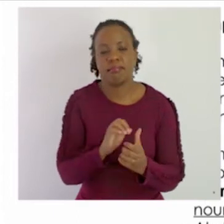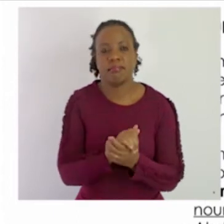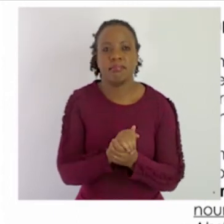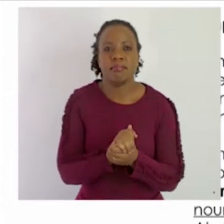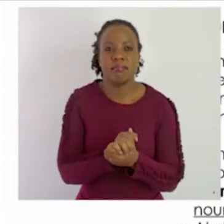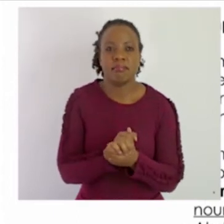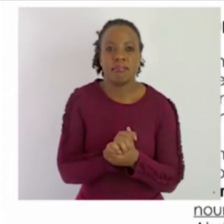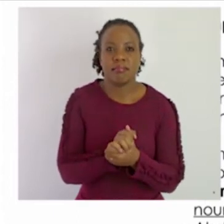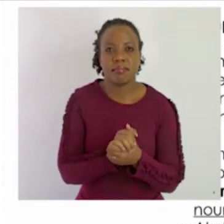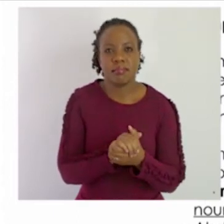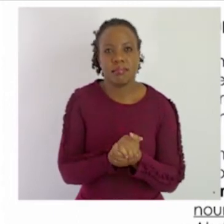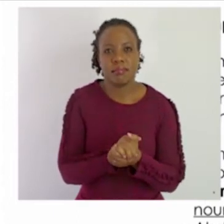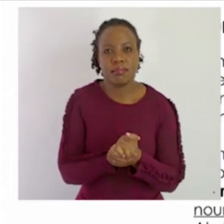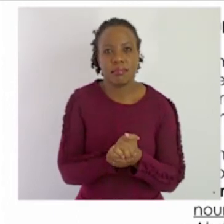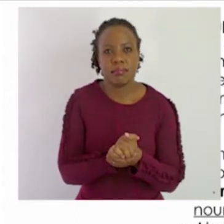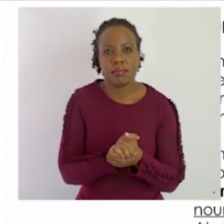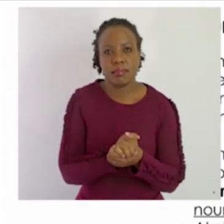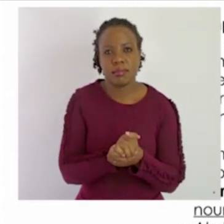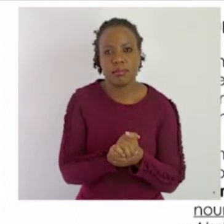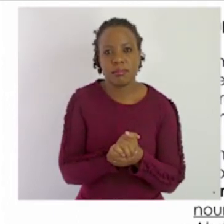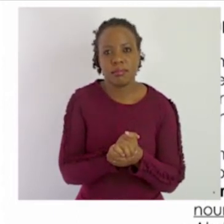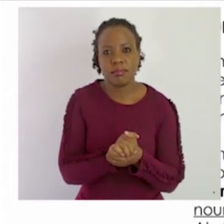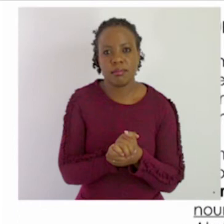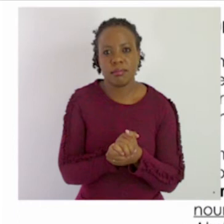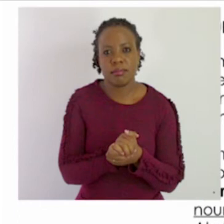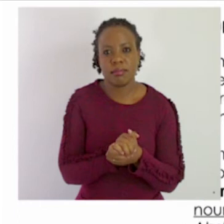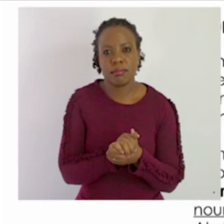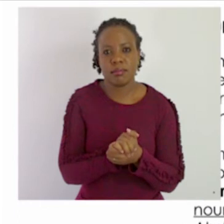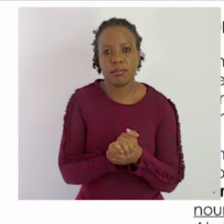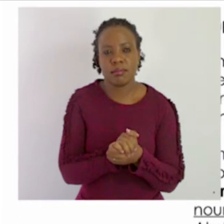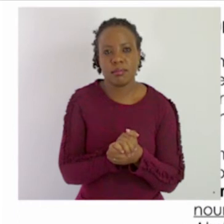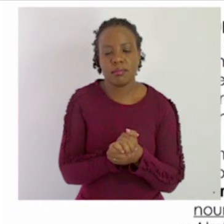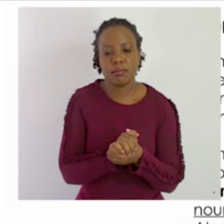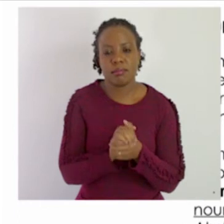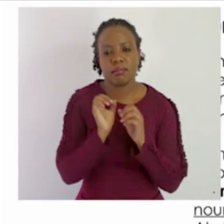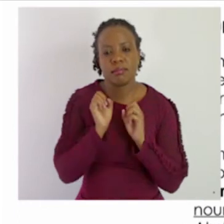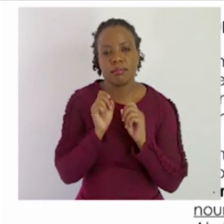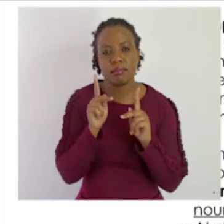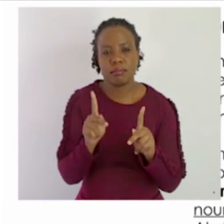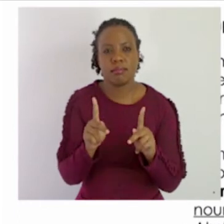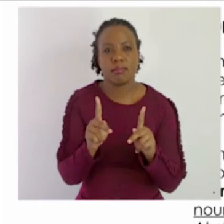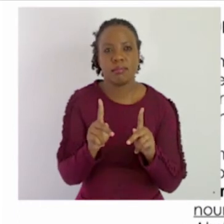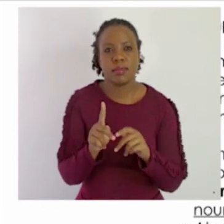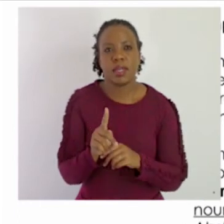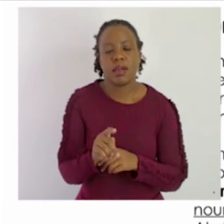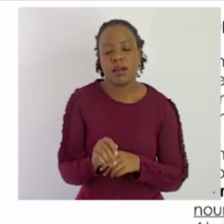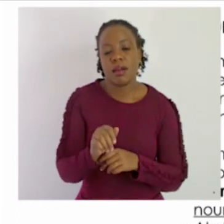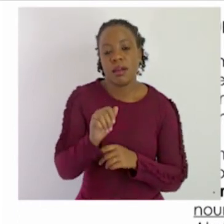All right. Abstract